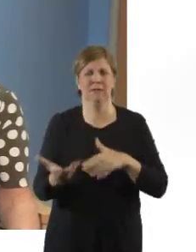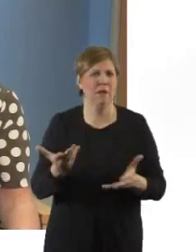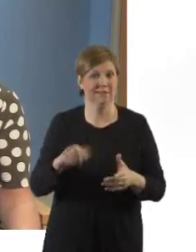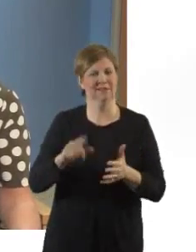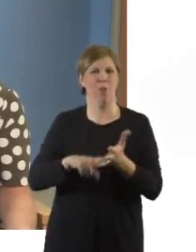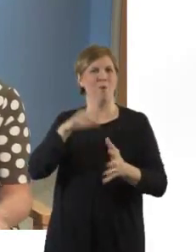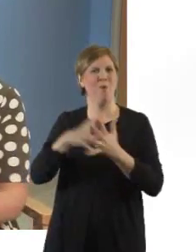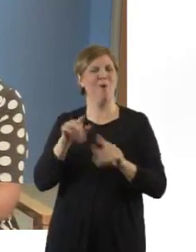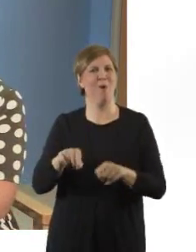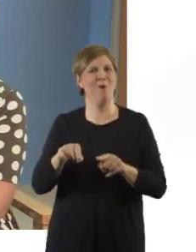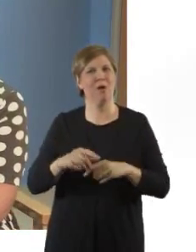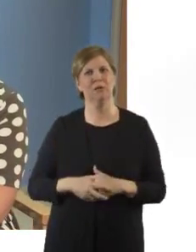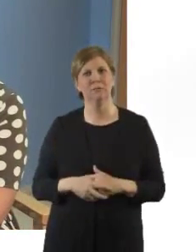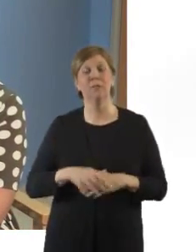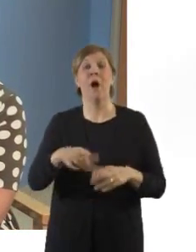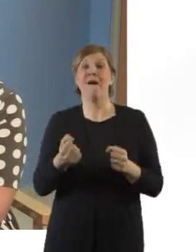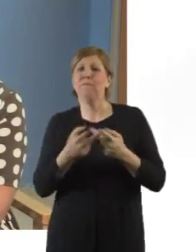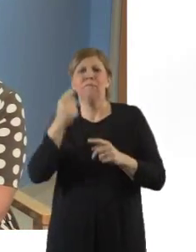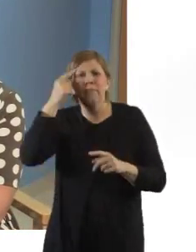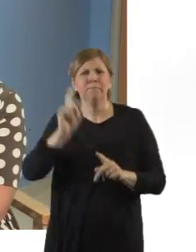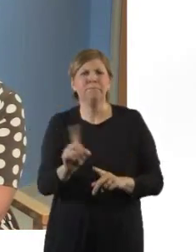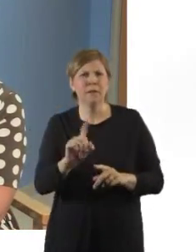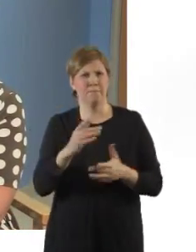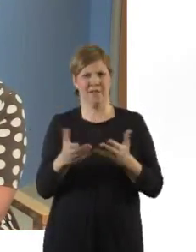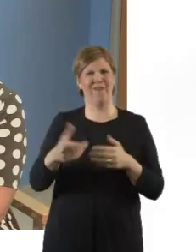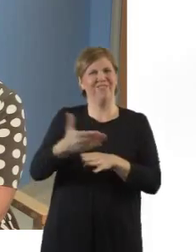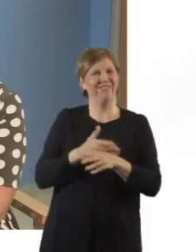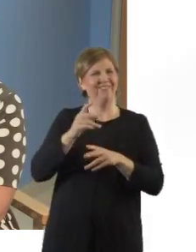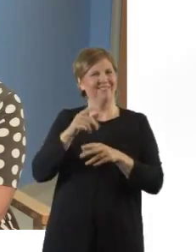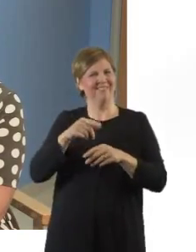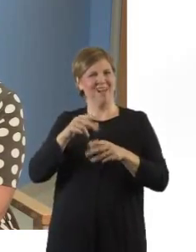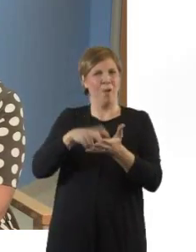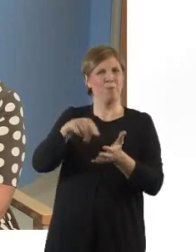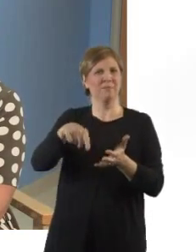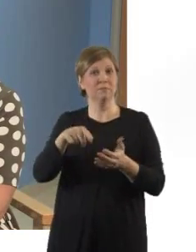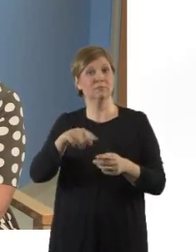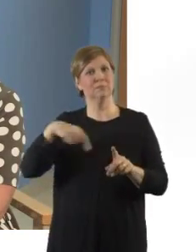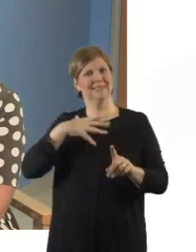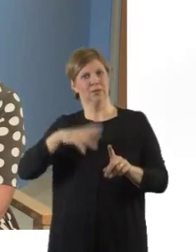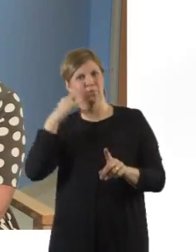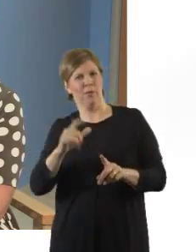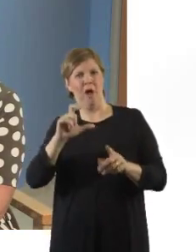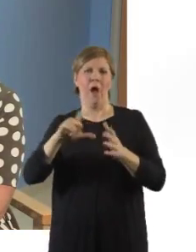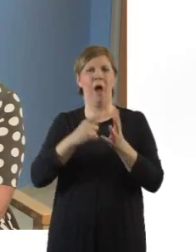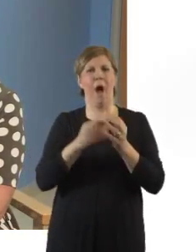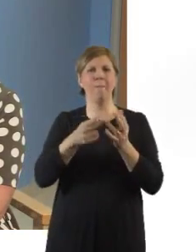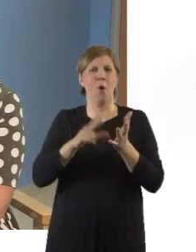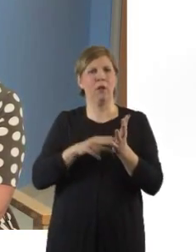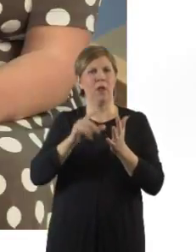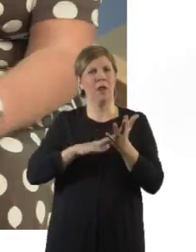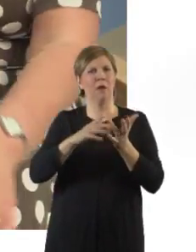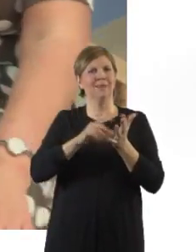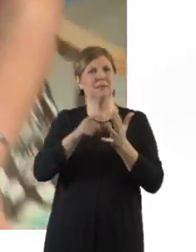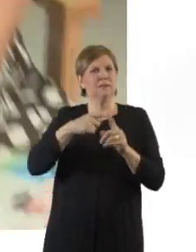things to think about, and as part of antenatal care, we will have checked mum's carbon monoxide level and will have spoken about the dangers of smoking